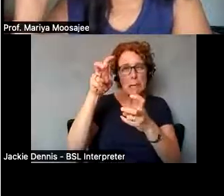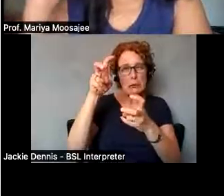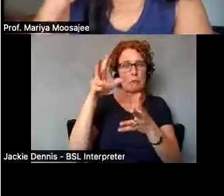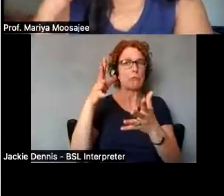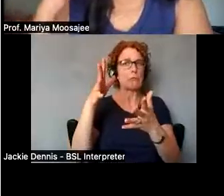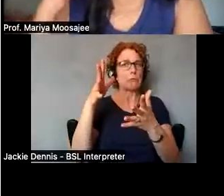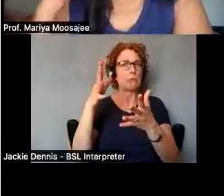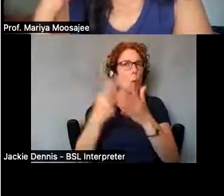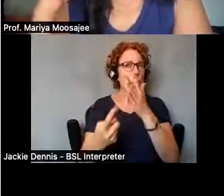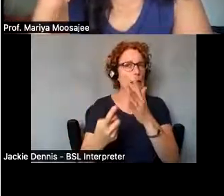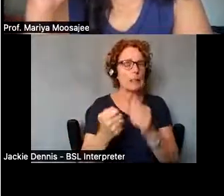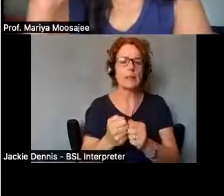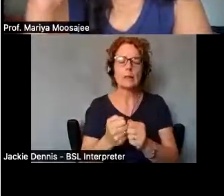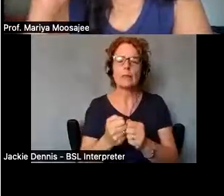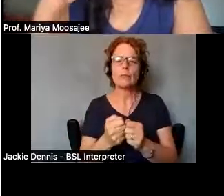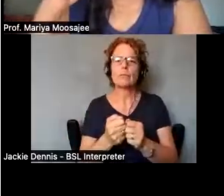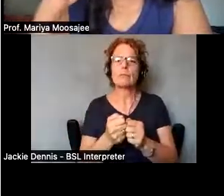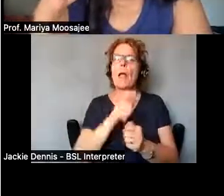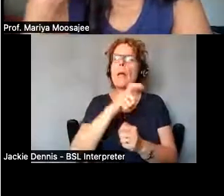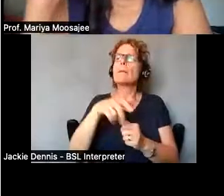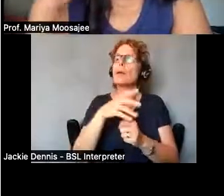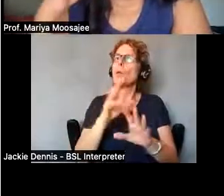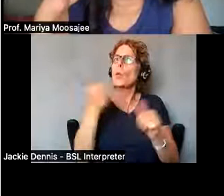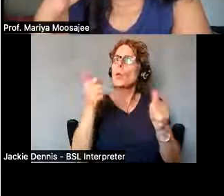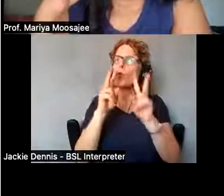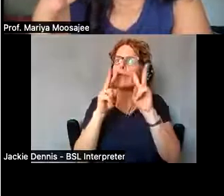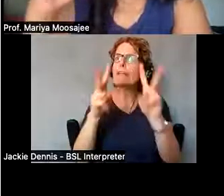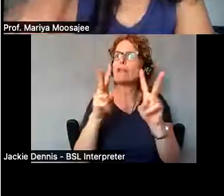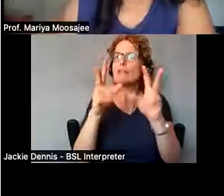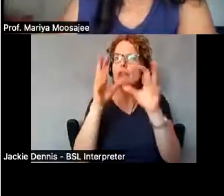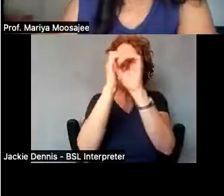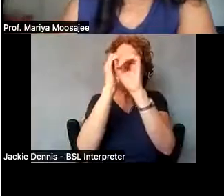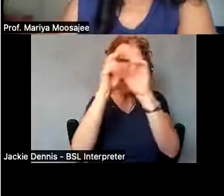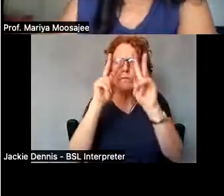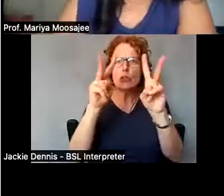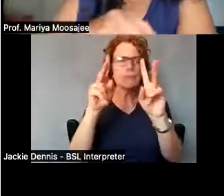themselves. We're not talking about the patients who still have really good usable central vision.